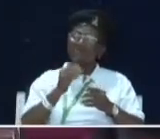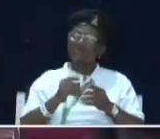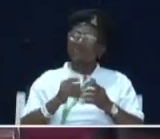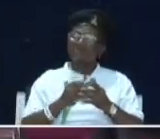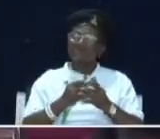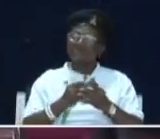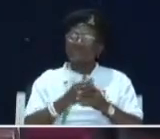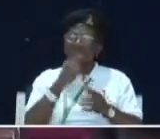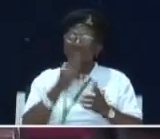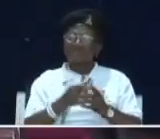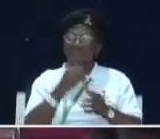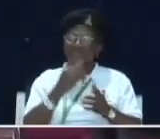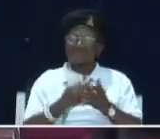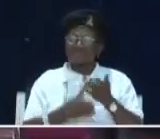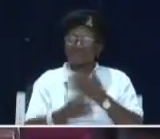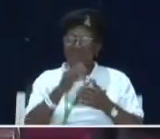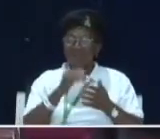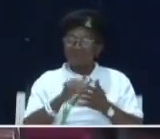I think that's why